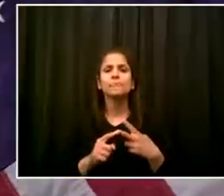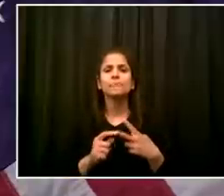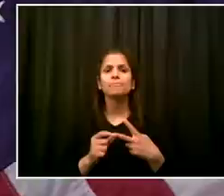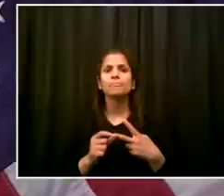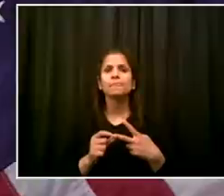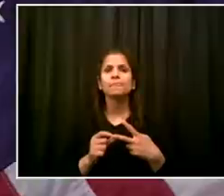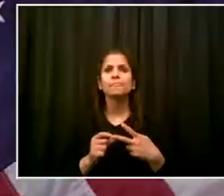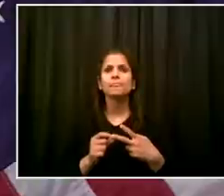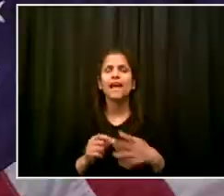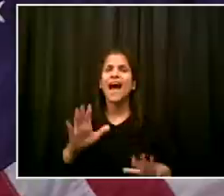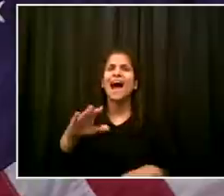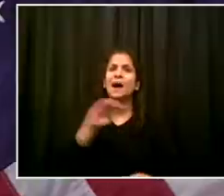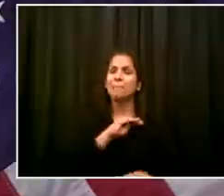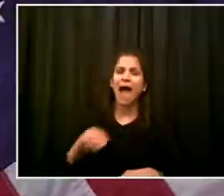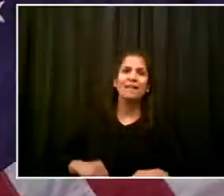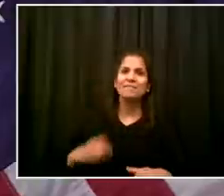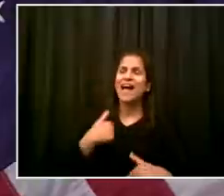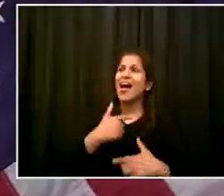you need to work out a little more, man.